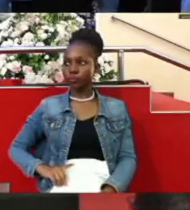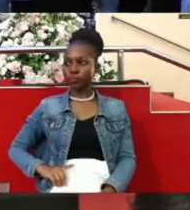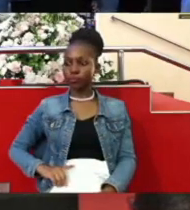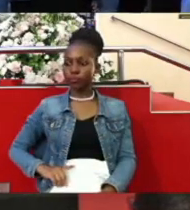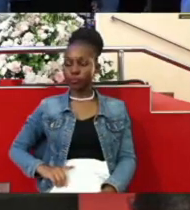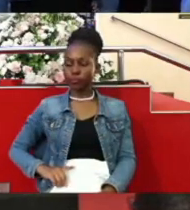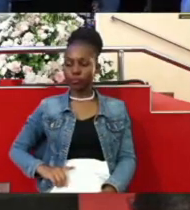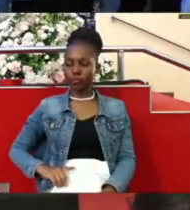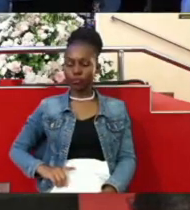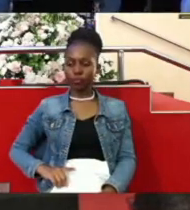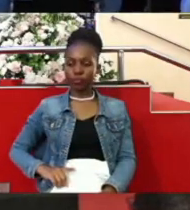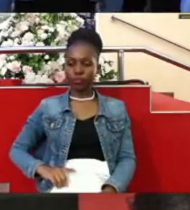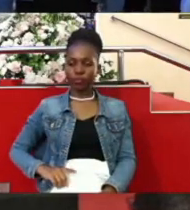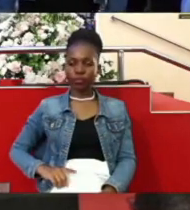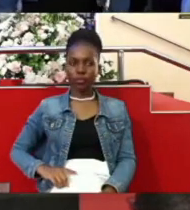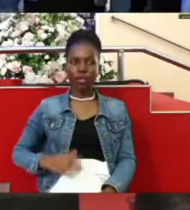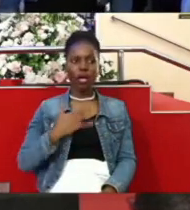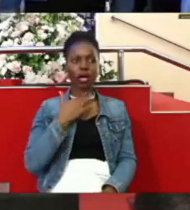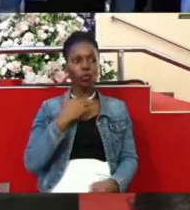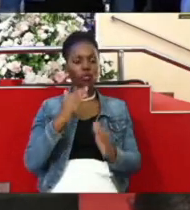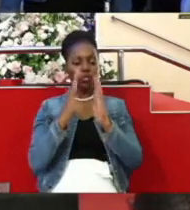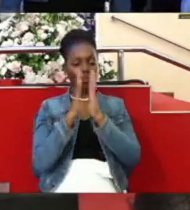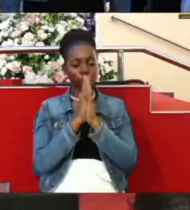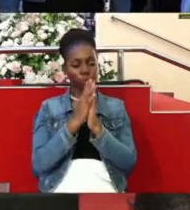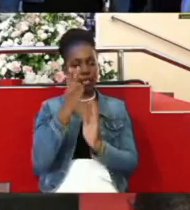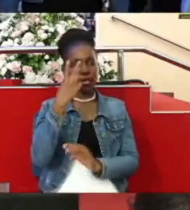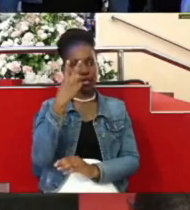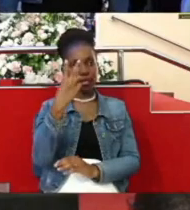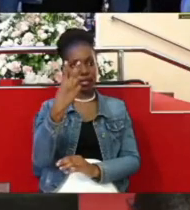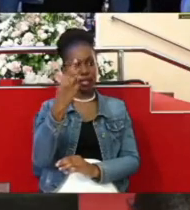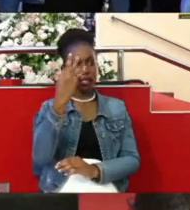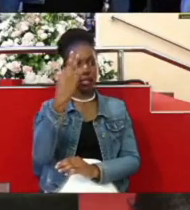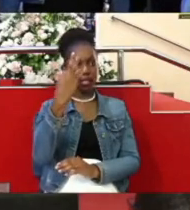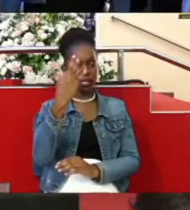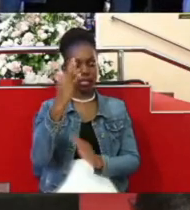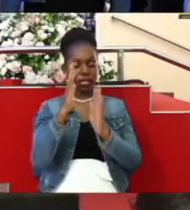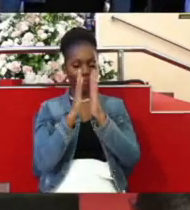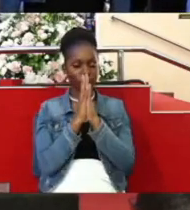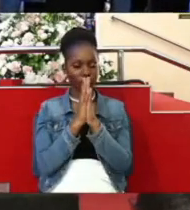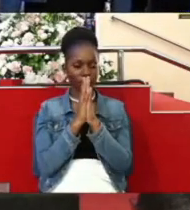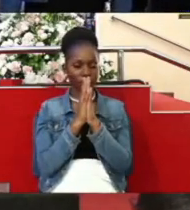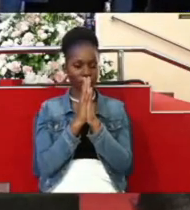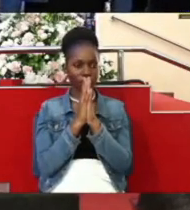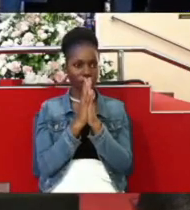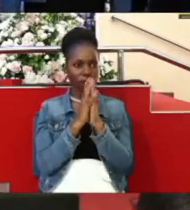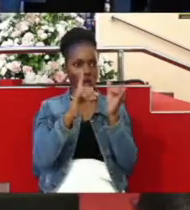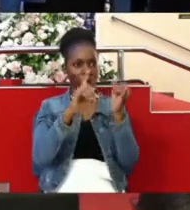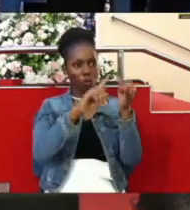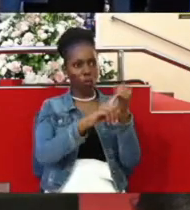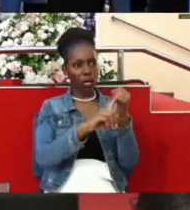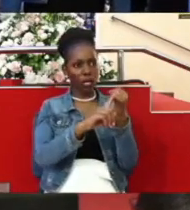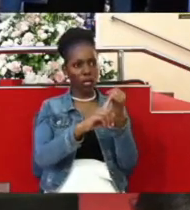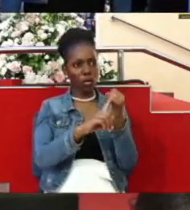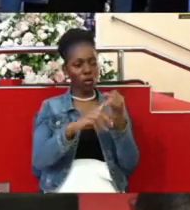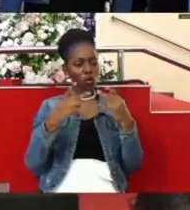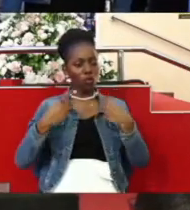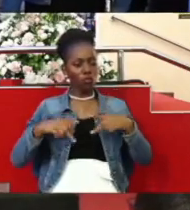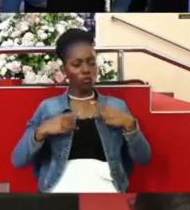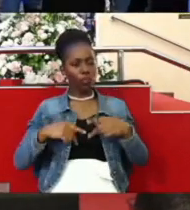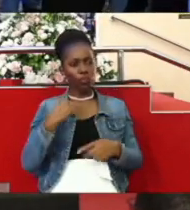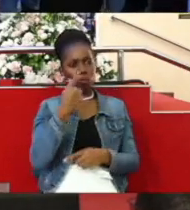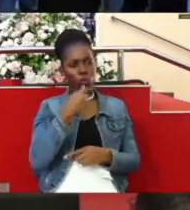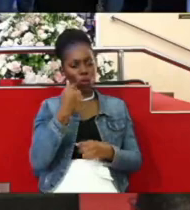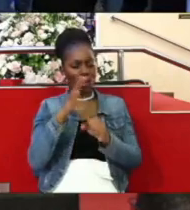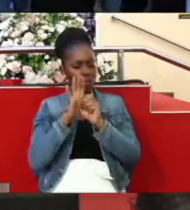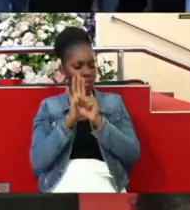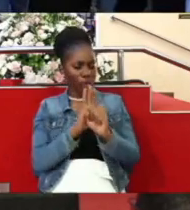kuomba maombi ya aina tatu asubuhi ya leo. I would like to pray for those people who have been taken advantage of. Ningetaka kuombea wale watu ambao wamedhulumiwa.